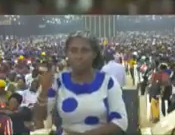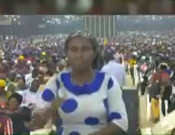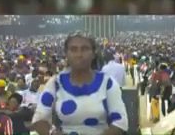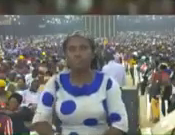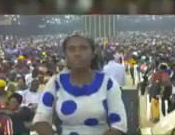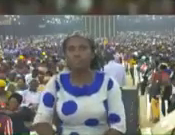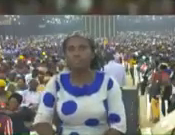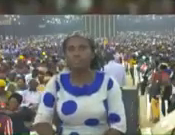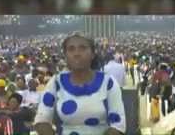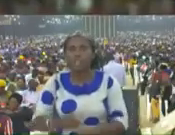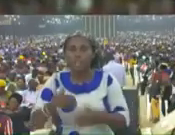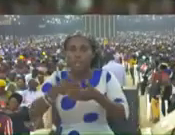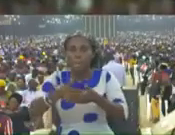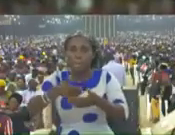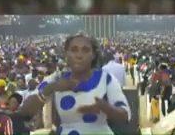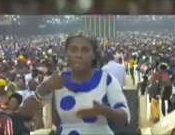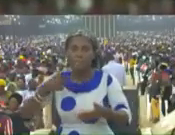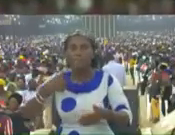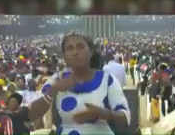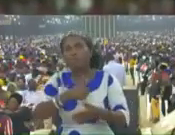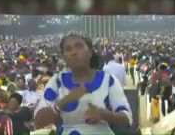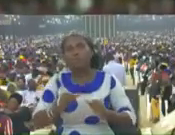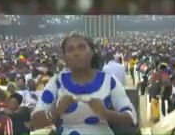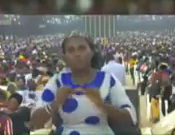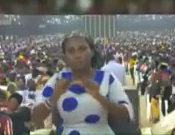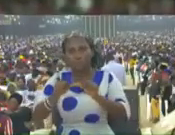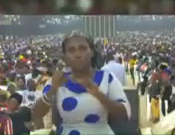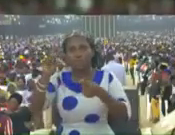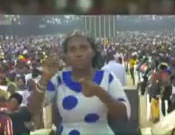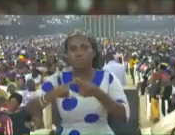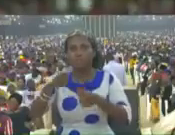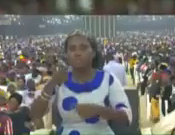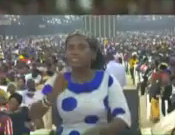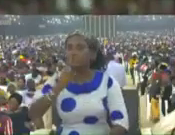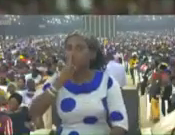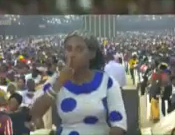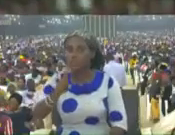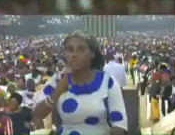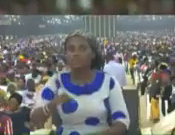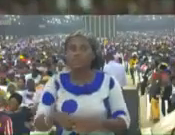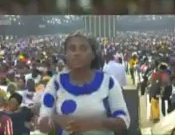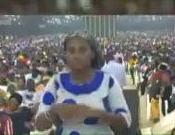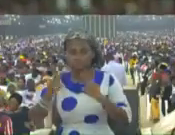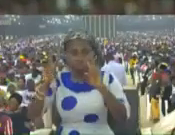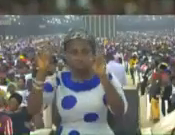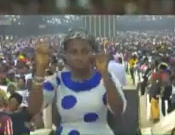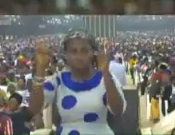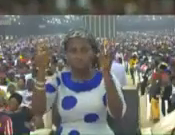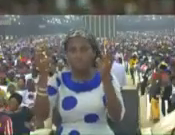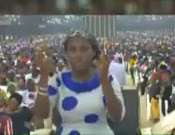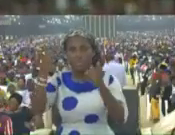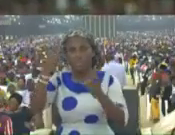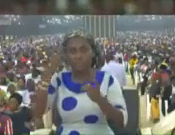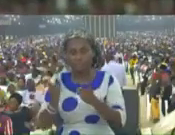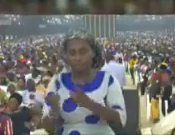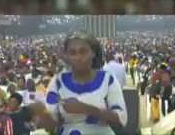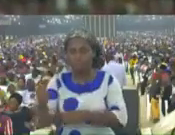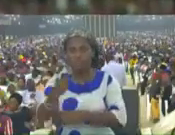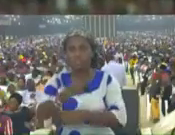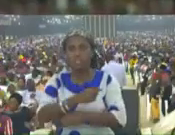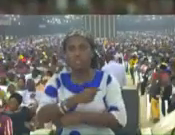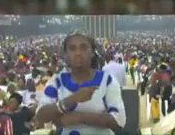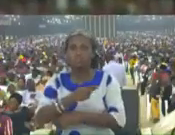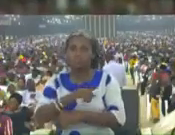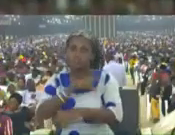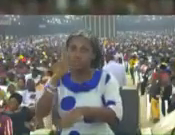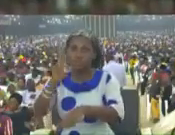But before we proceed to the real topic for today, as usual,